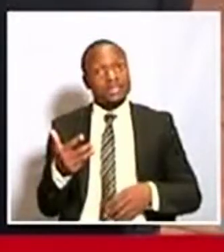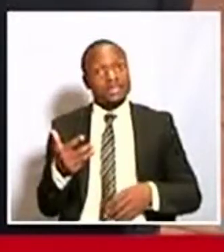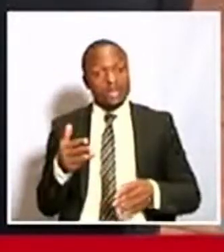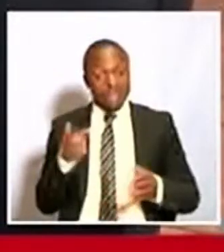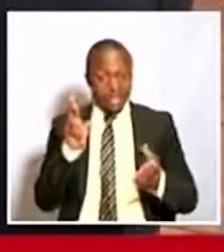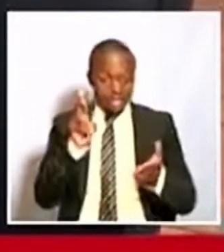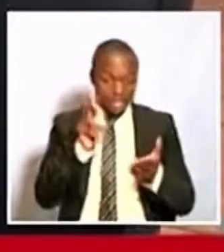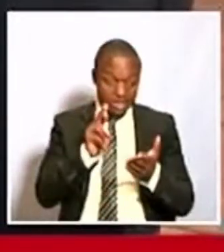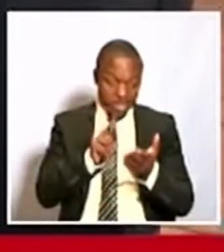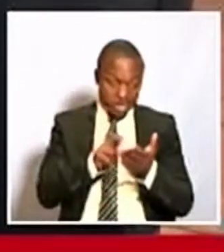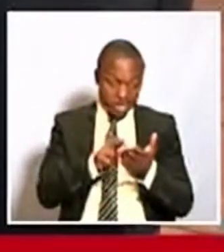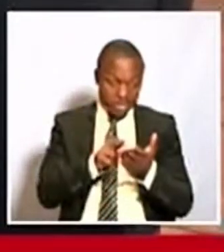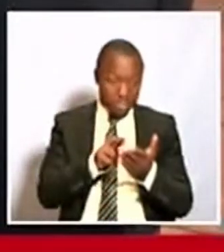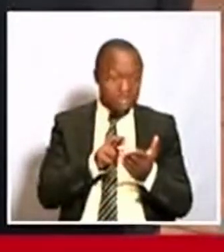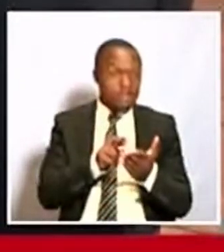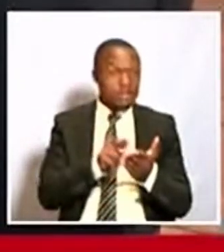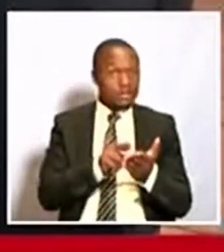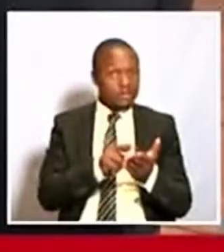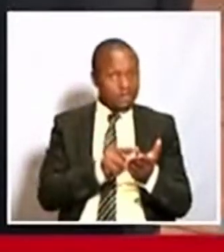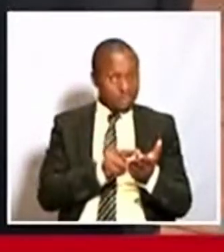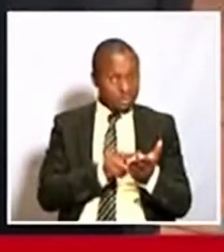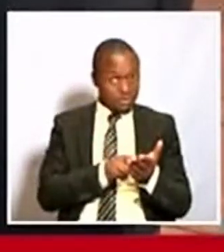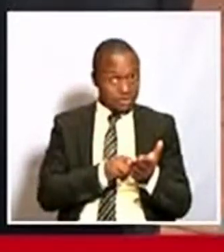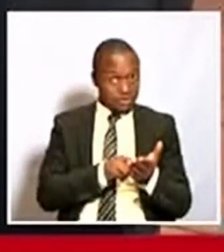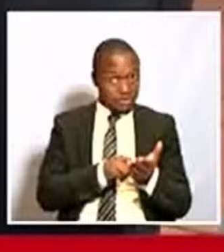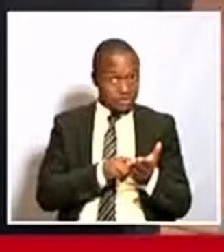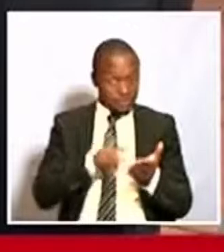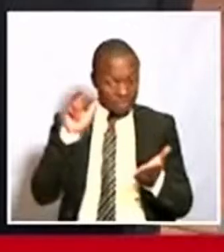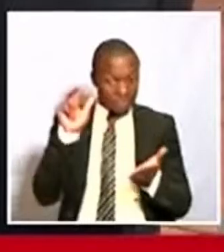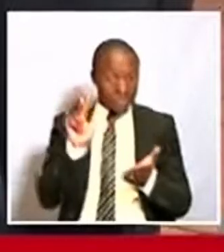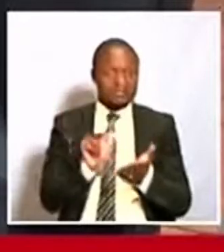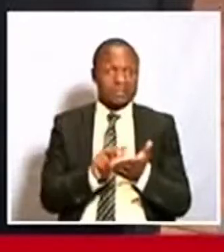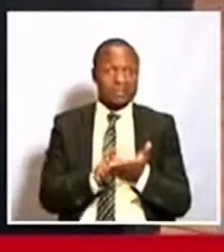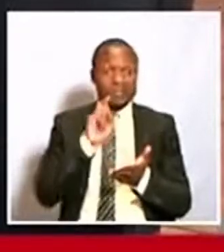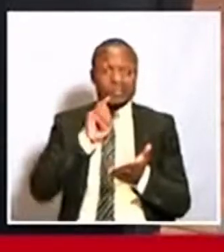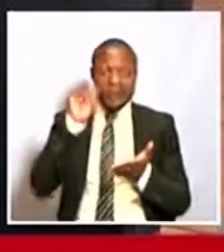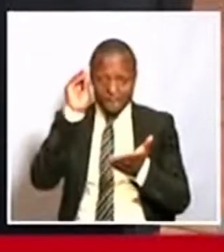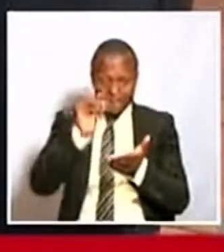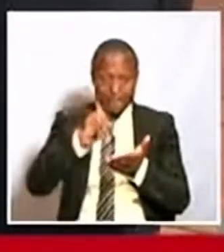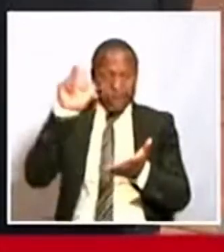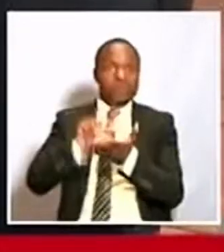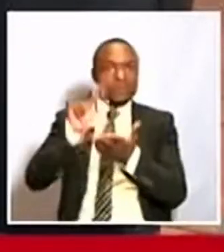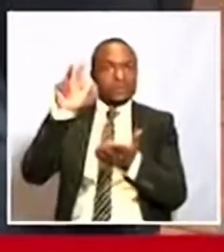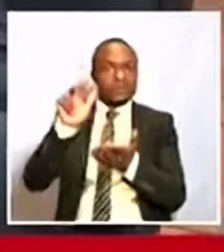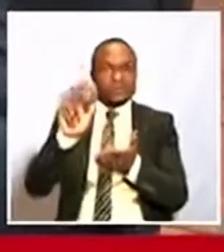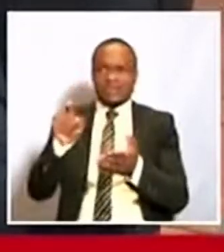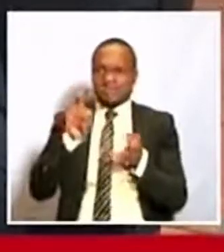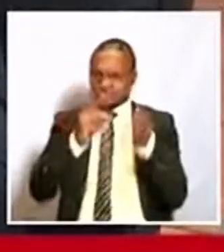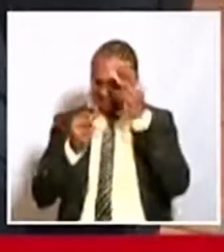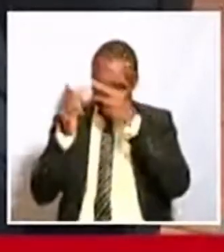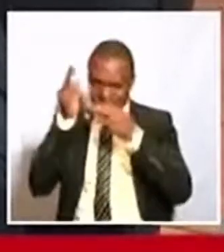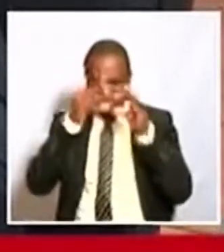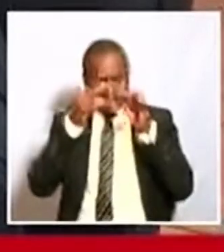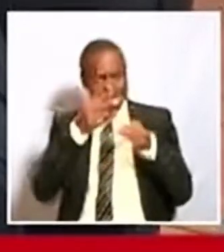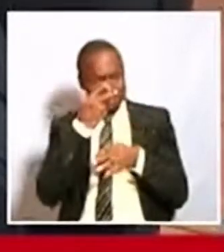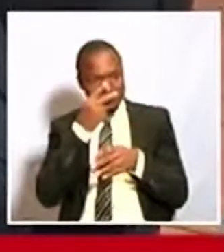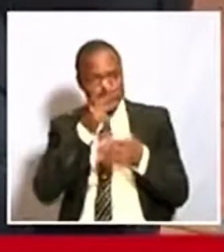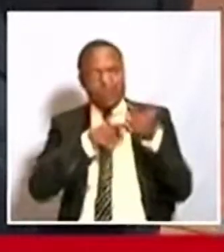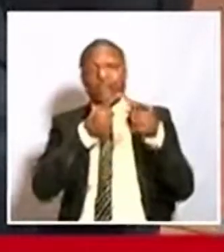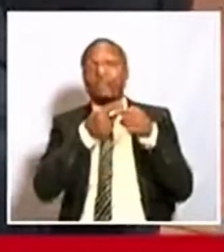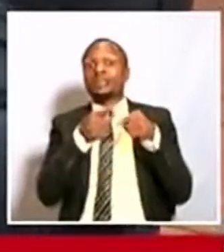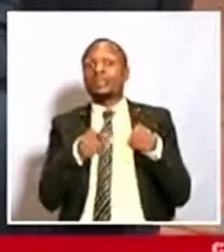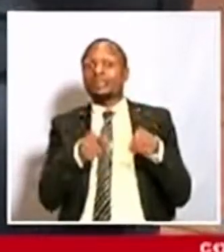that approval is a signature. Chair, I'm getting a bit worried because when you look at what is